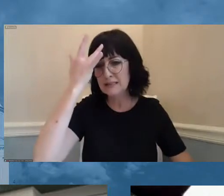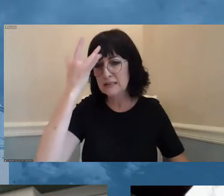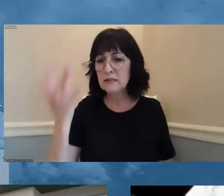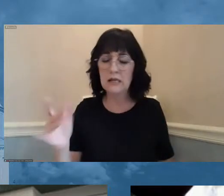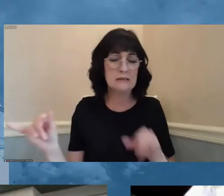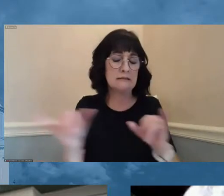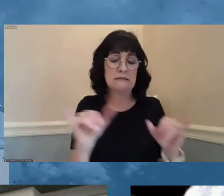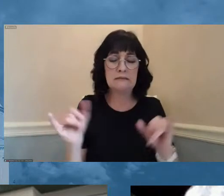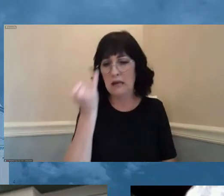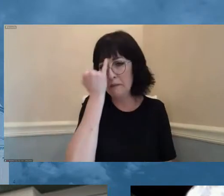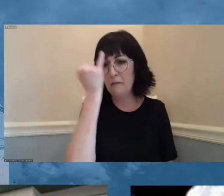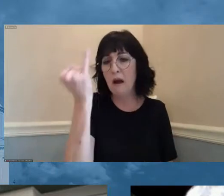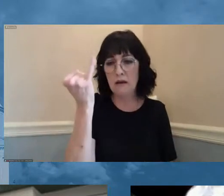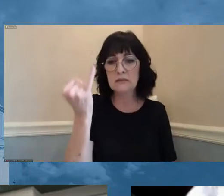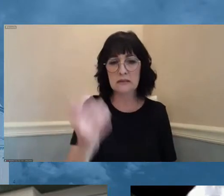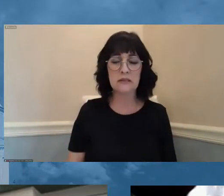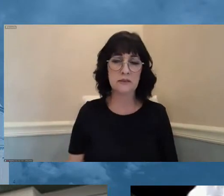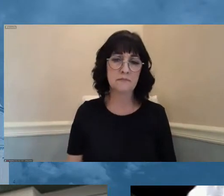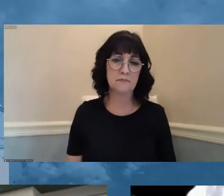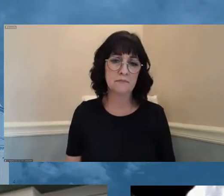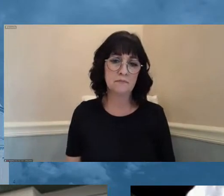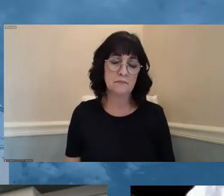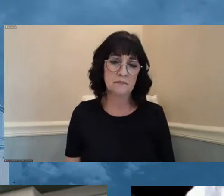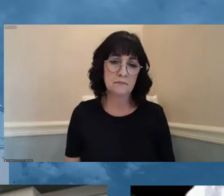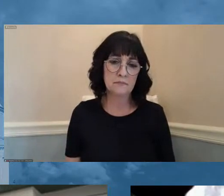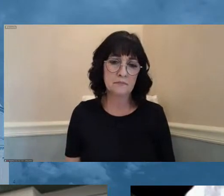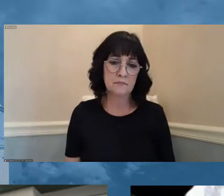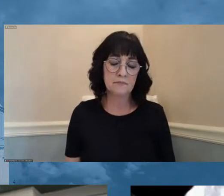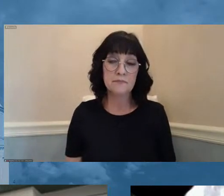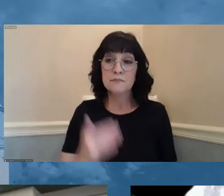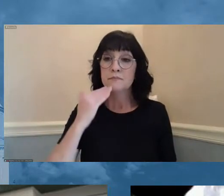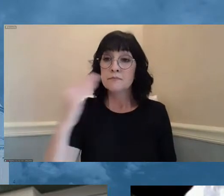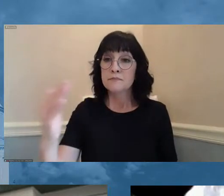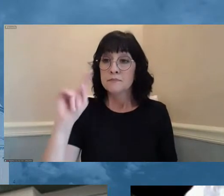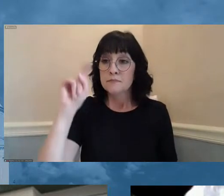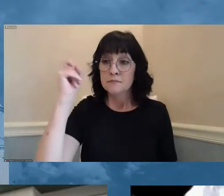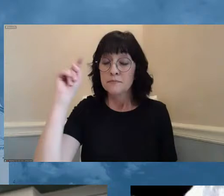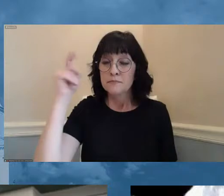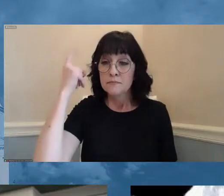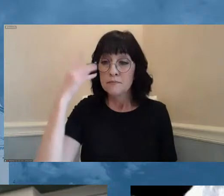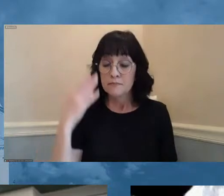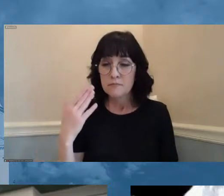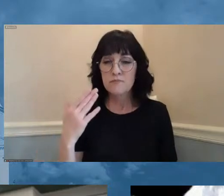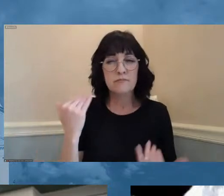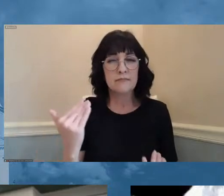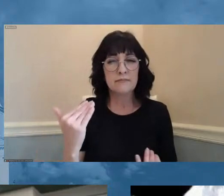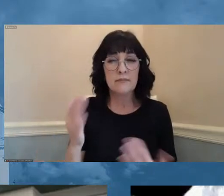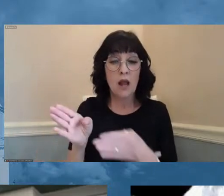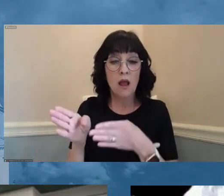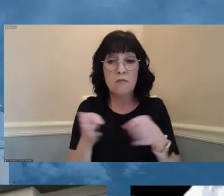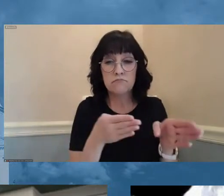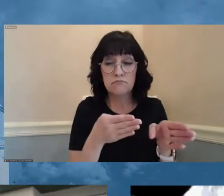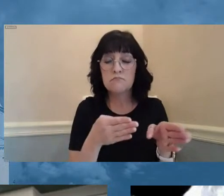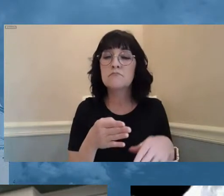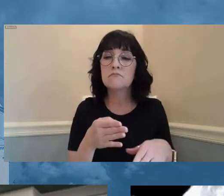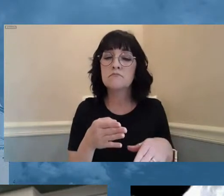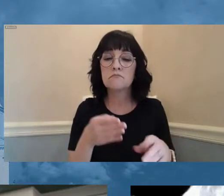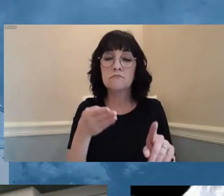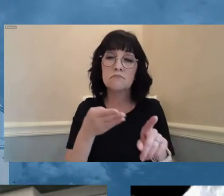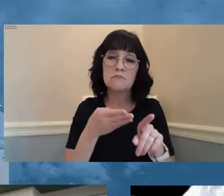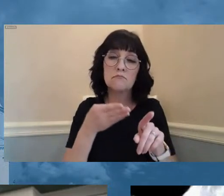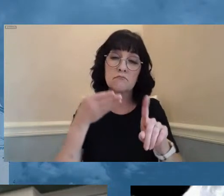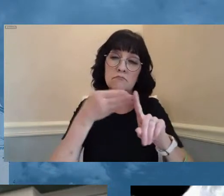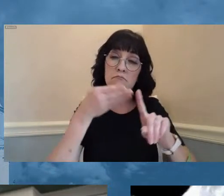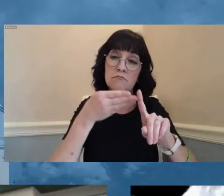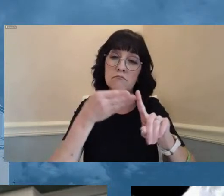framework. Thank you, Governor. And we'll turn to a couple questions on schools. We've gotten several questions from Tim Eck in the